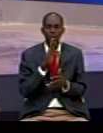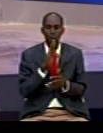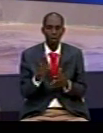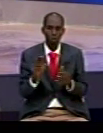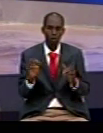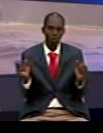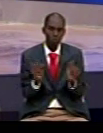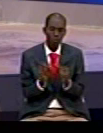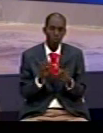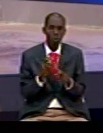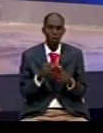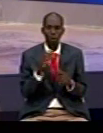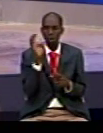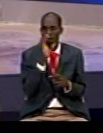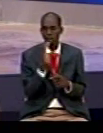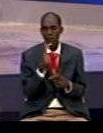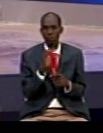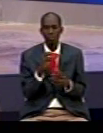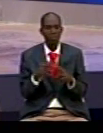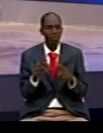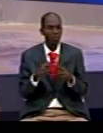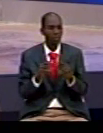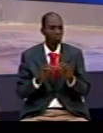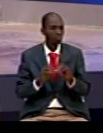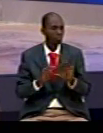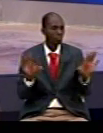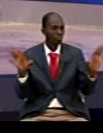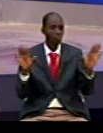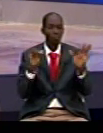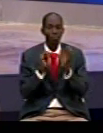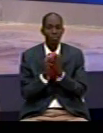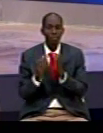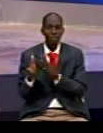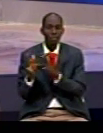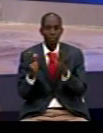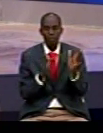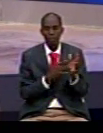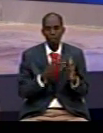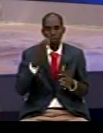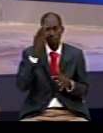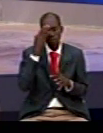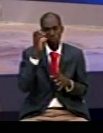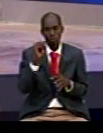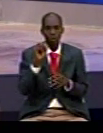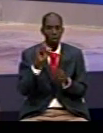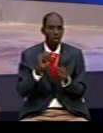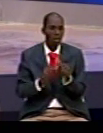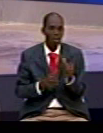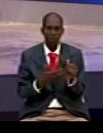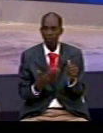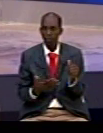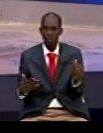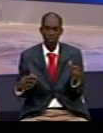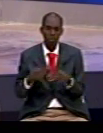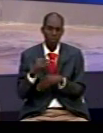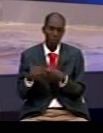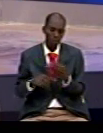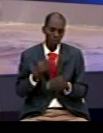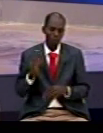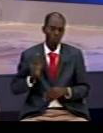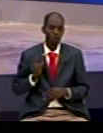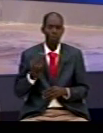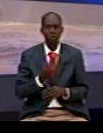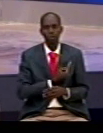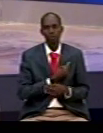or hot. Very clear that Jesus knows everything about